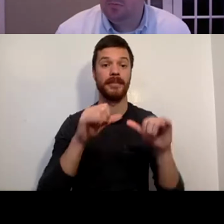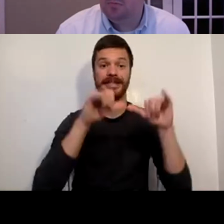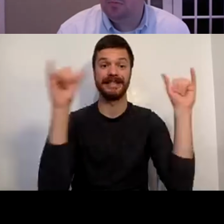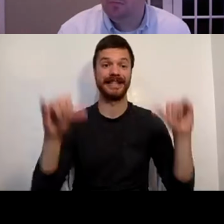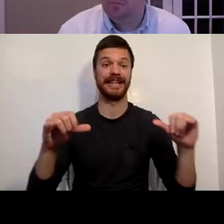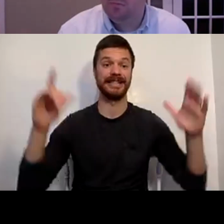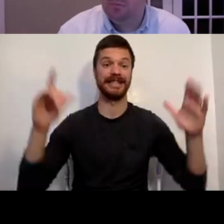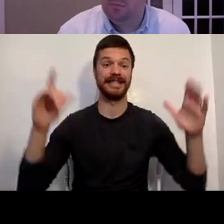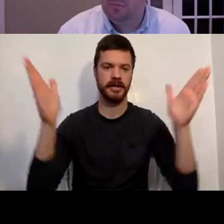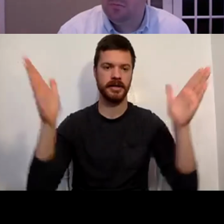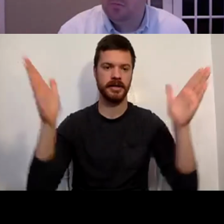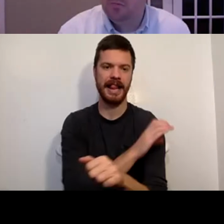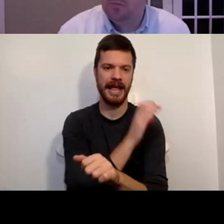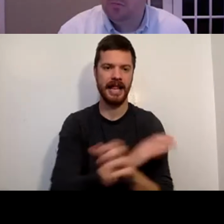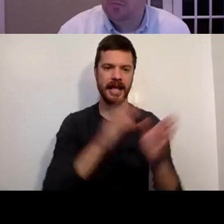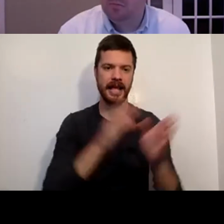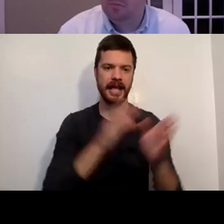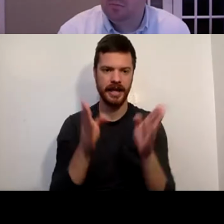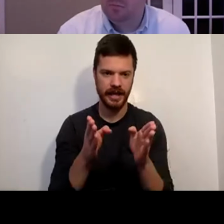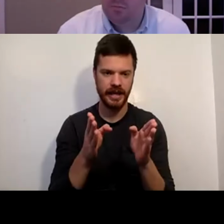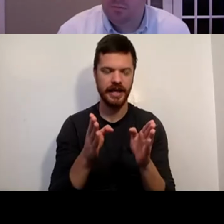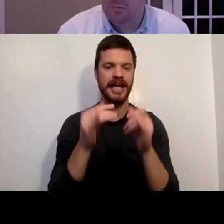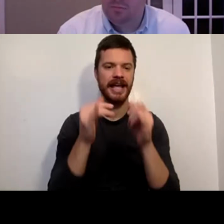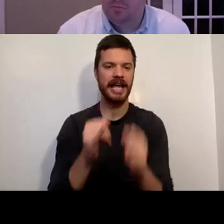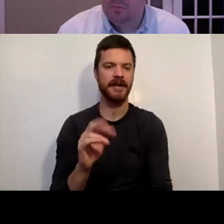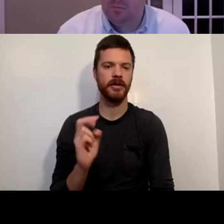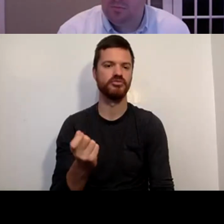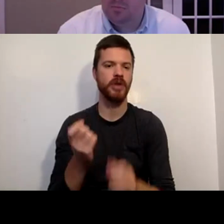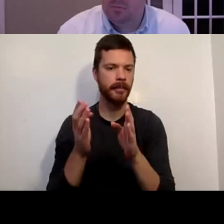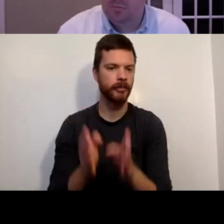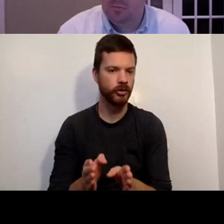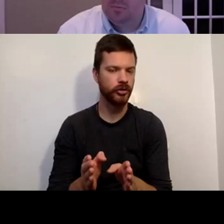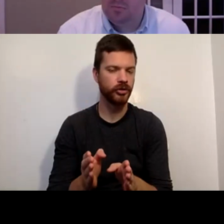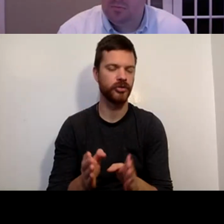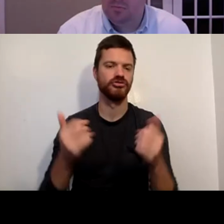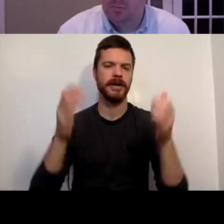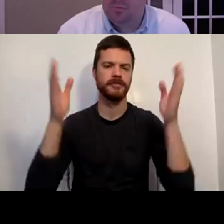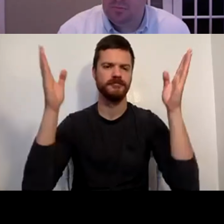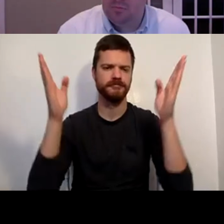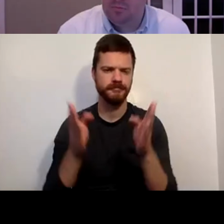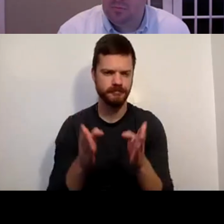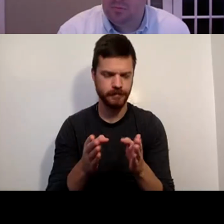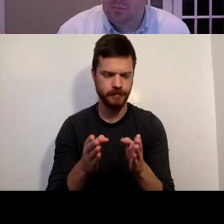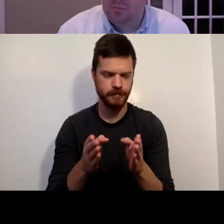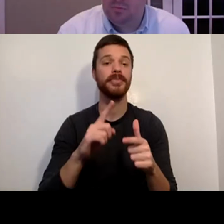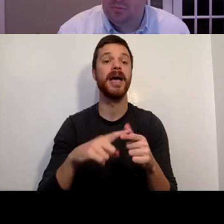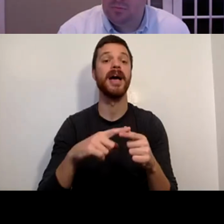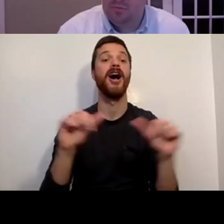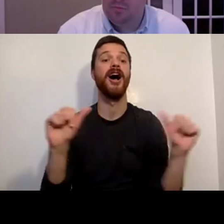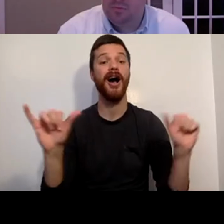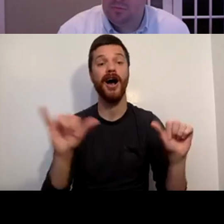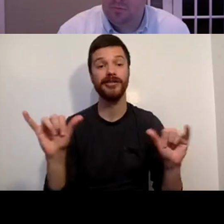level to a clinic level to an individual prescriber level. and then assessing cost effectiveness